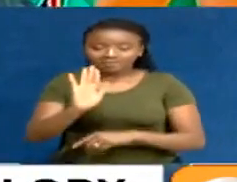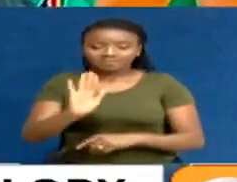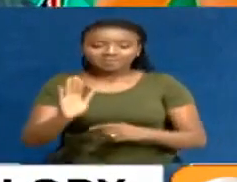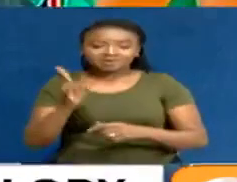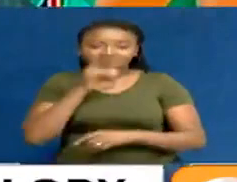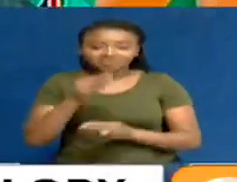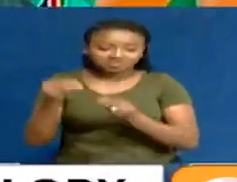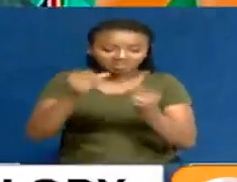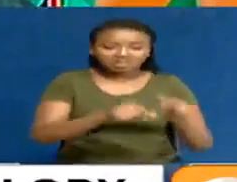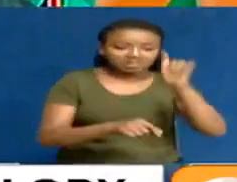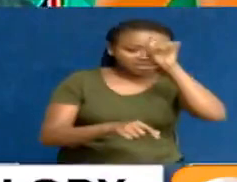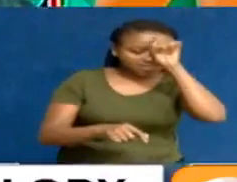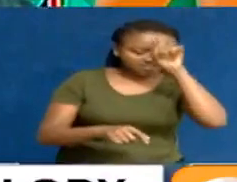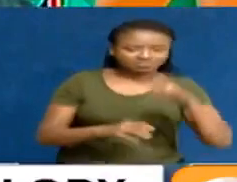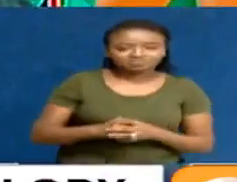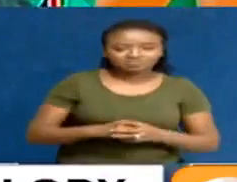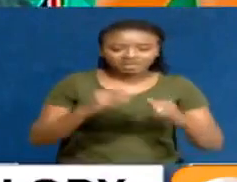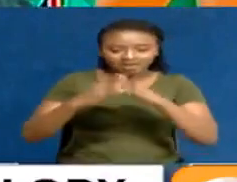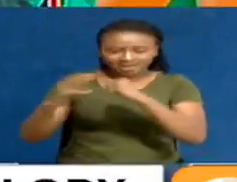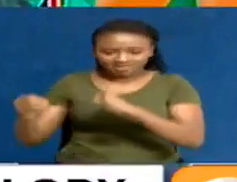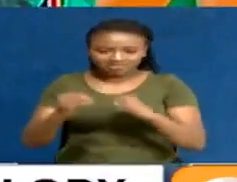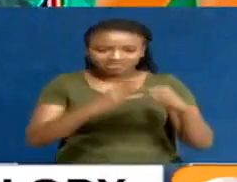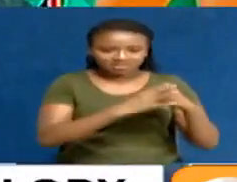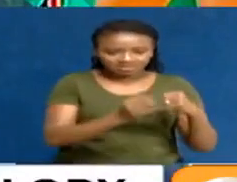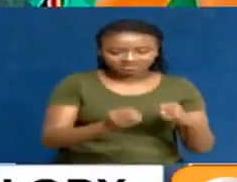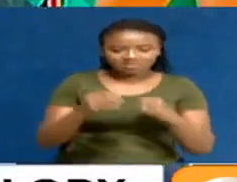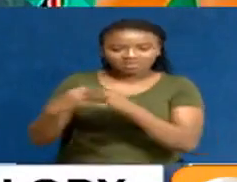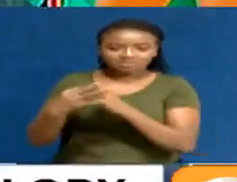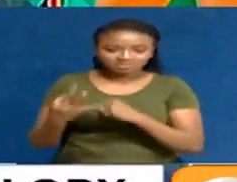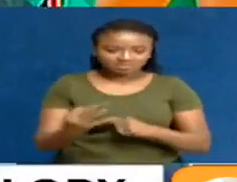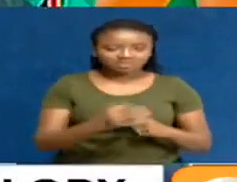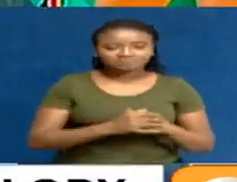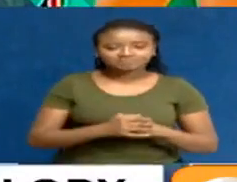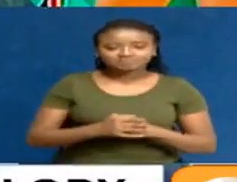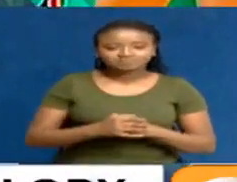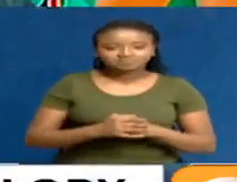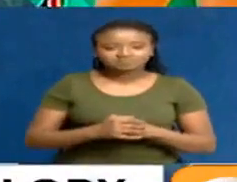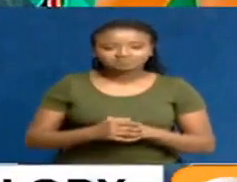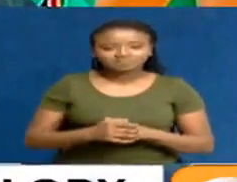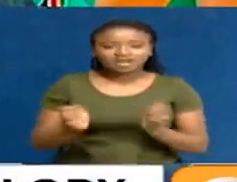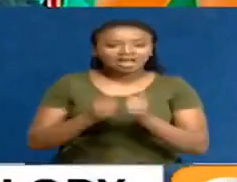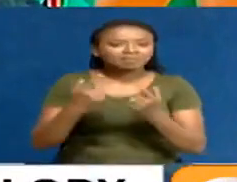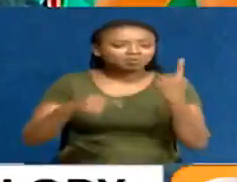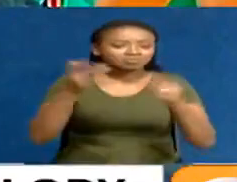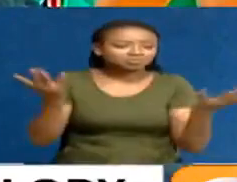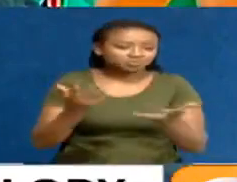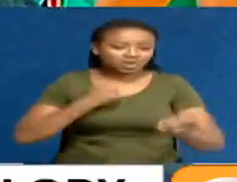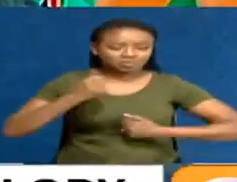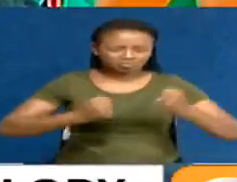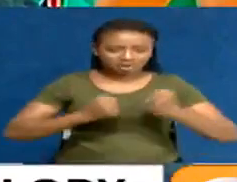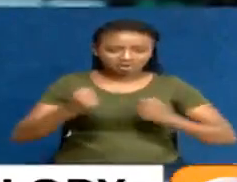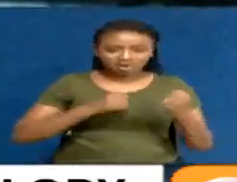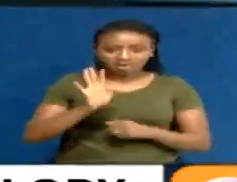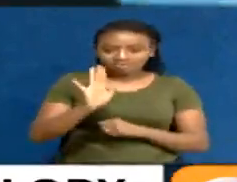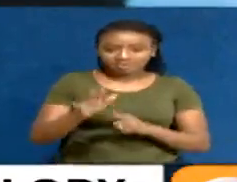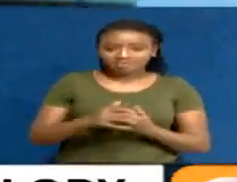African giants Egypt 99-83 in the Zone 5 qualifiers final at Kigali Arena in Rwanda. Now, Kenya went into